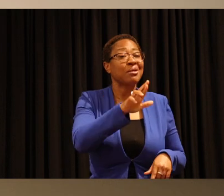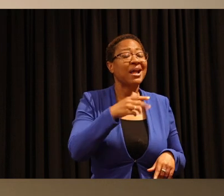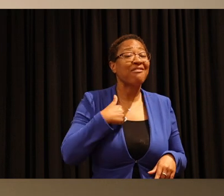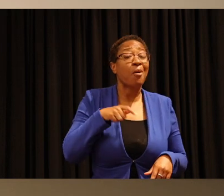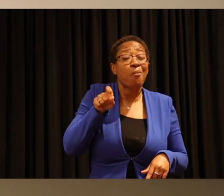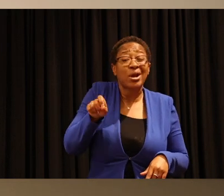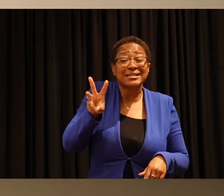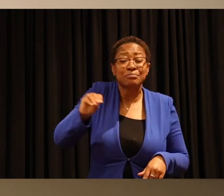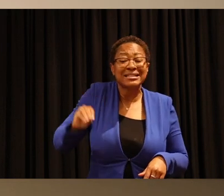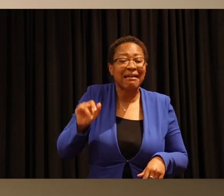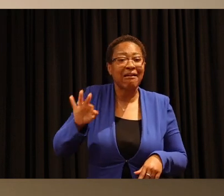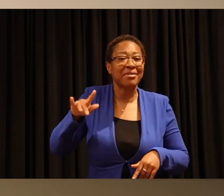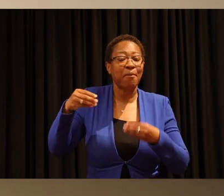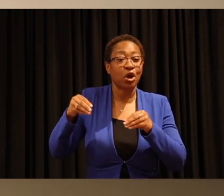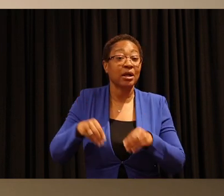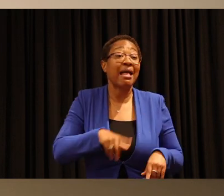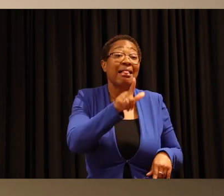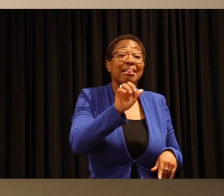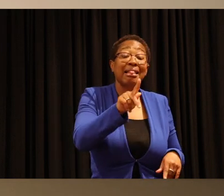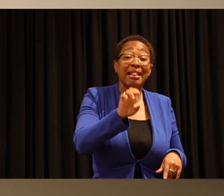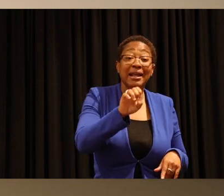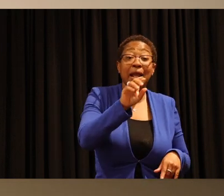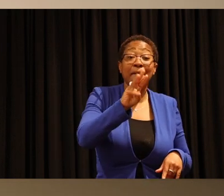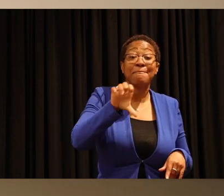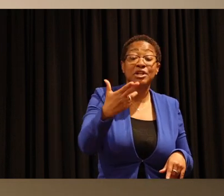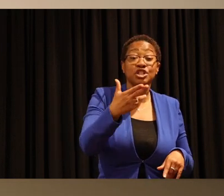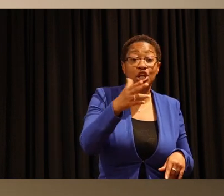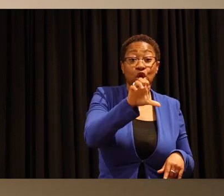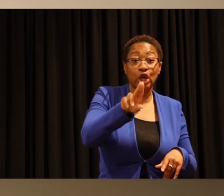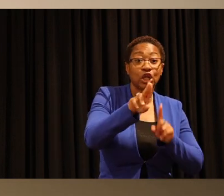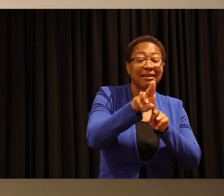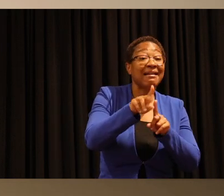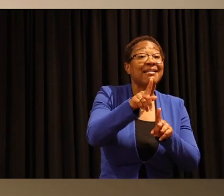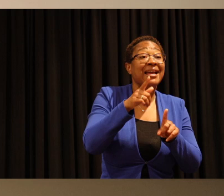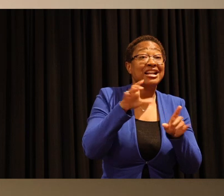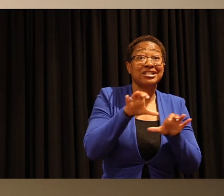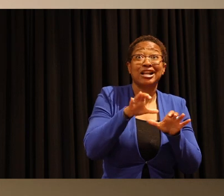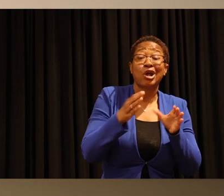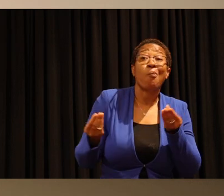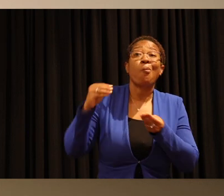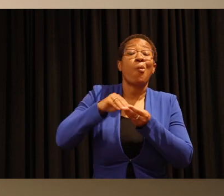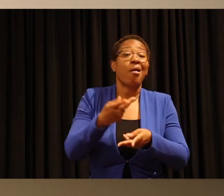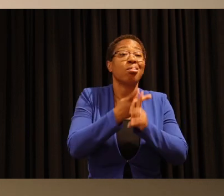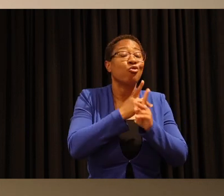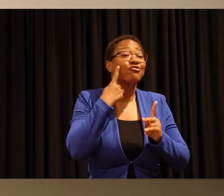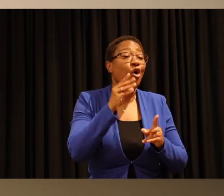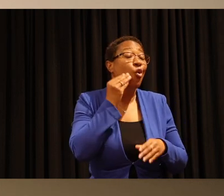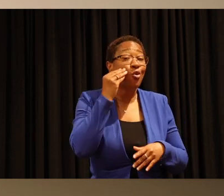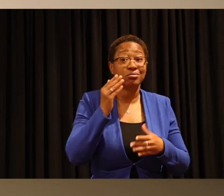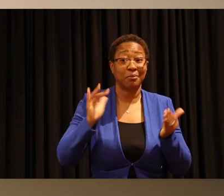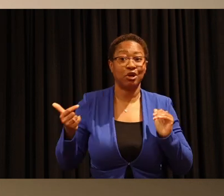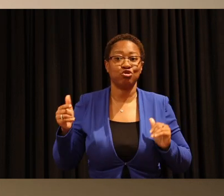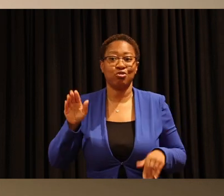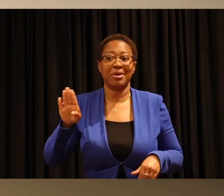0.6% market share. Lake Michigan Credit Union, which is a credit union, does 1,000 times more loans than I do. So even though,